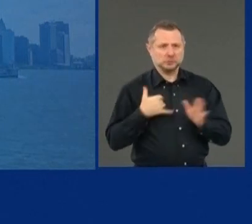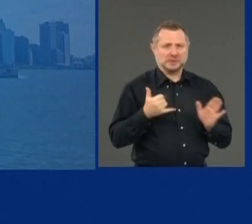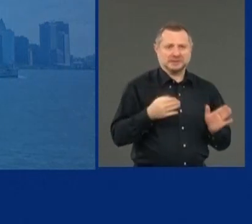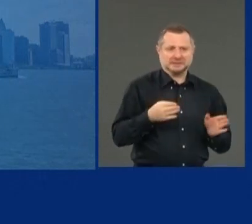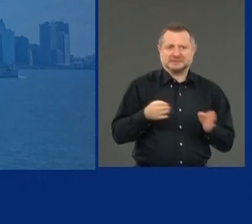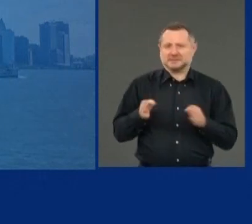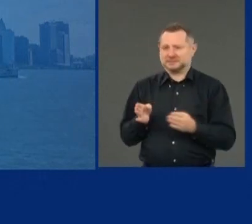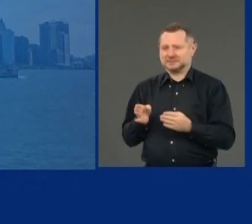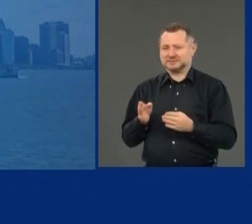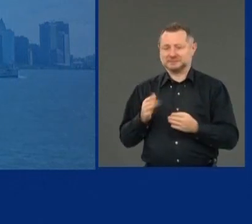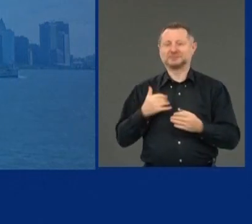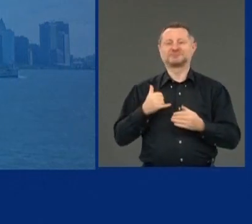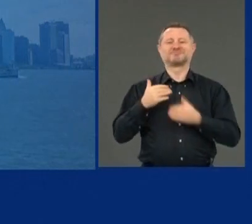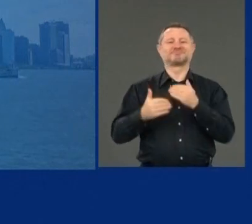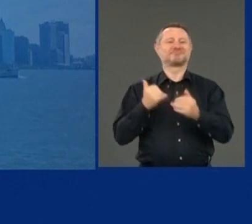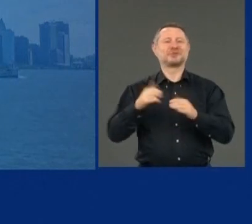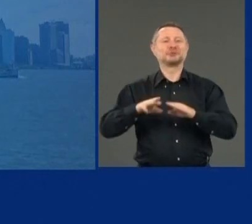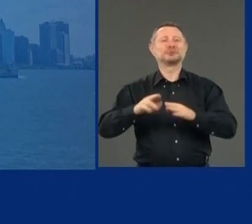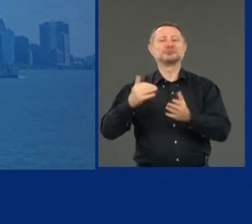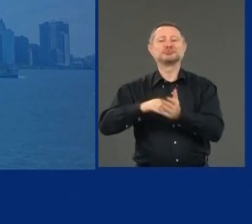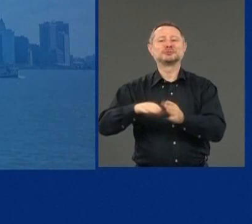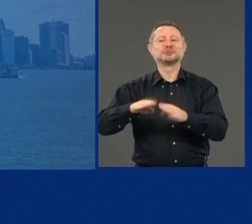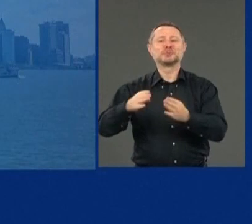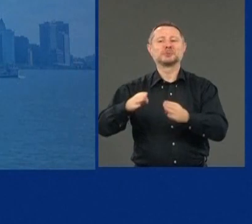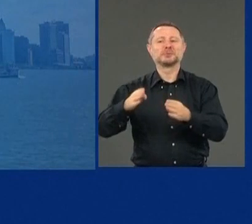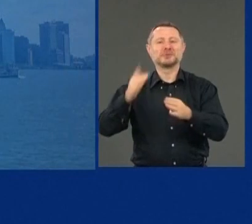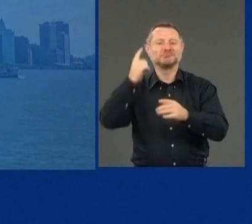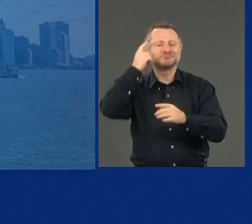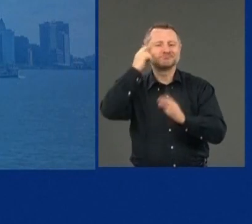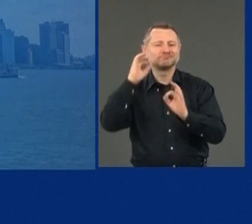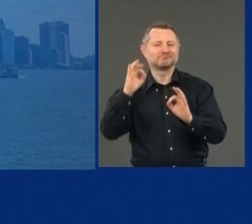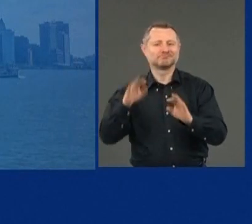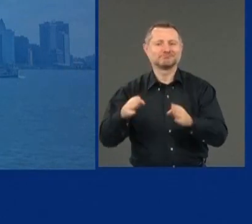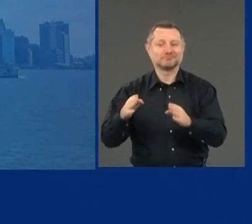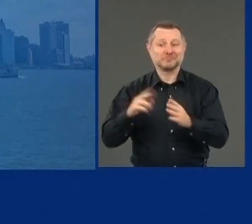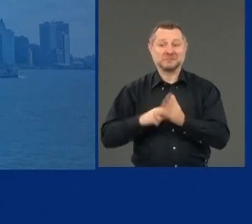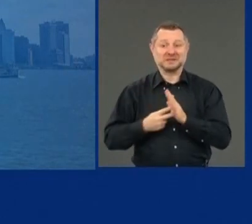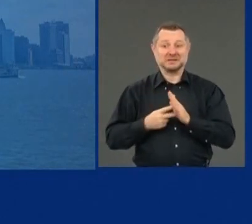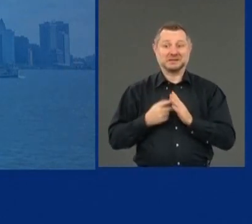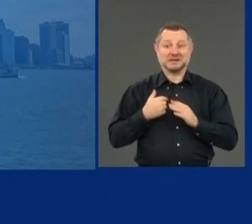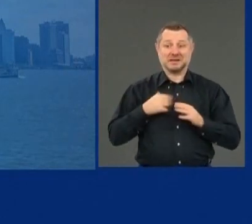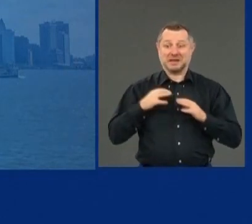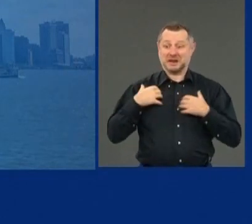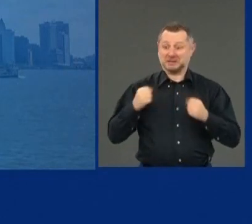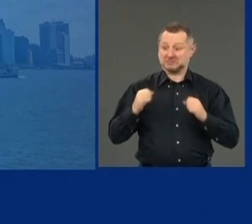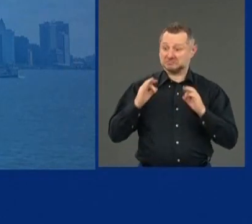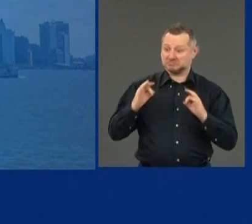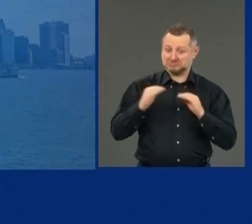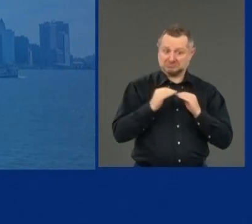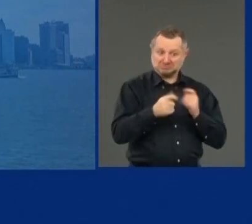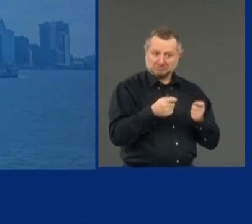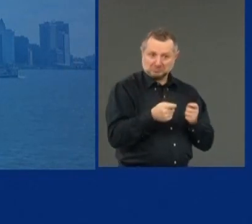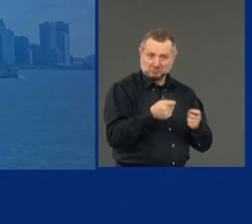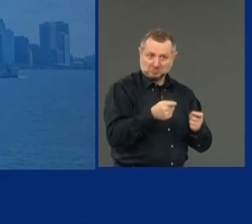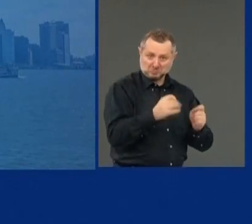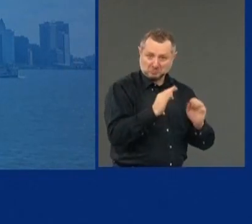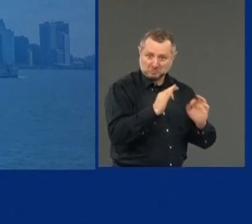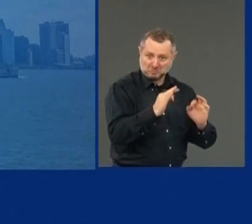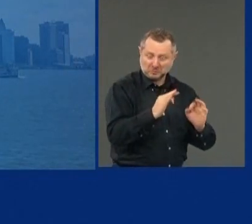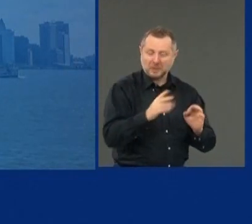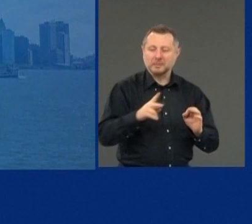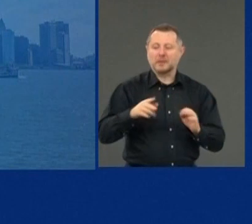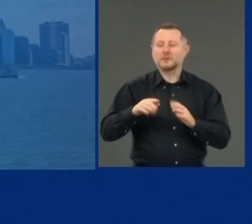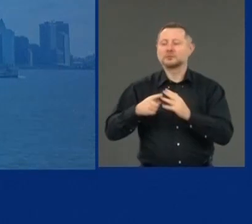which is reopening after you have stabilized the health crisis. And we're starting to